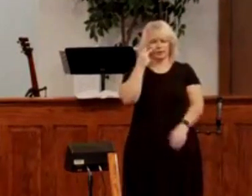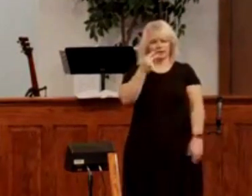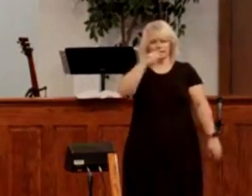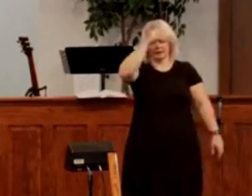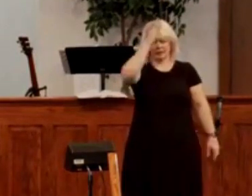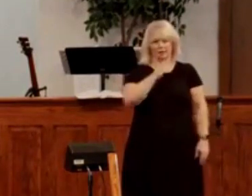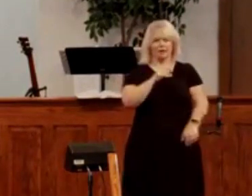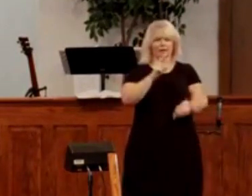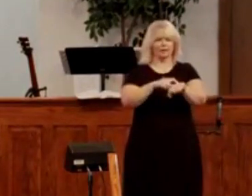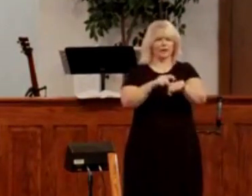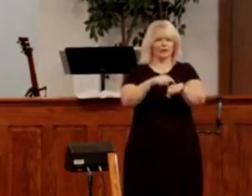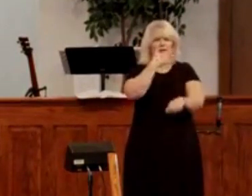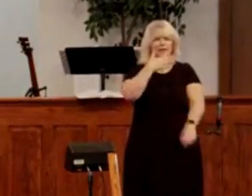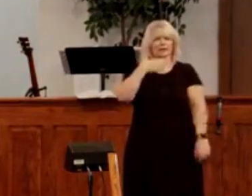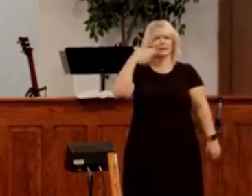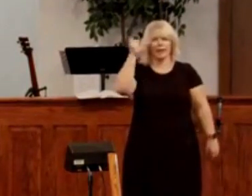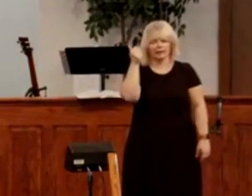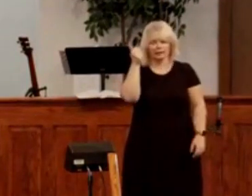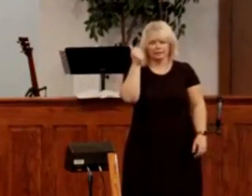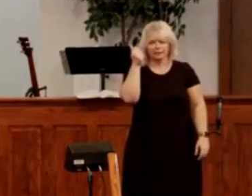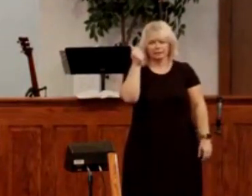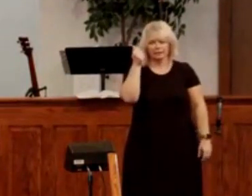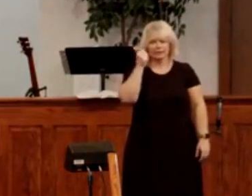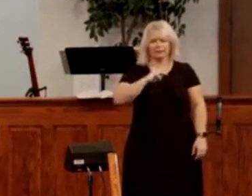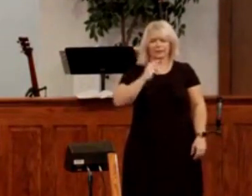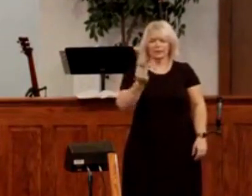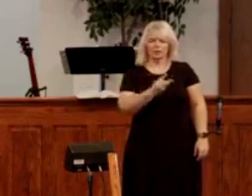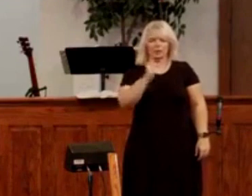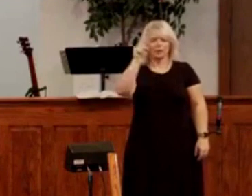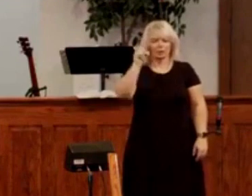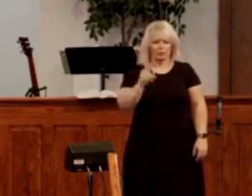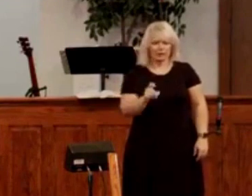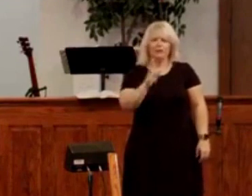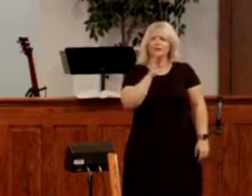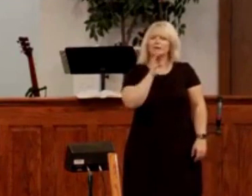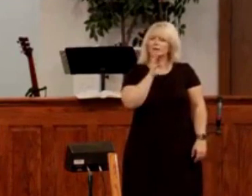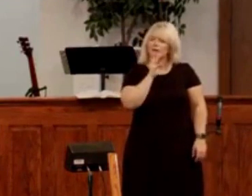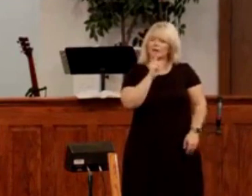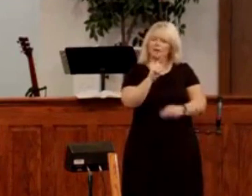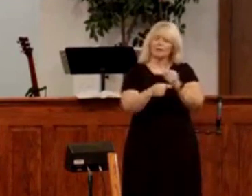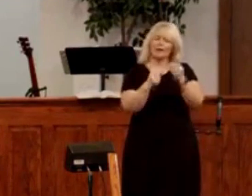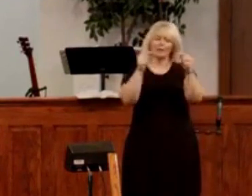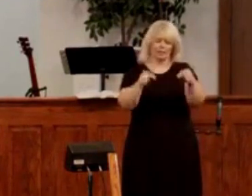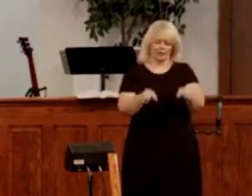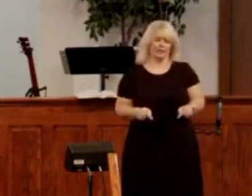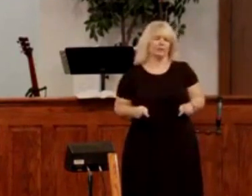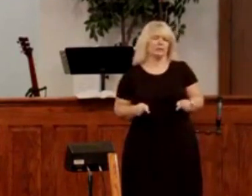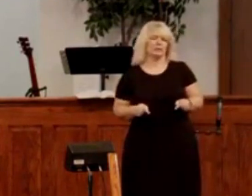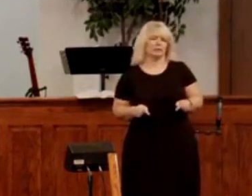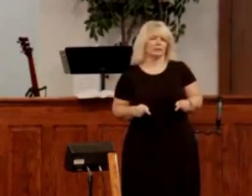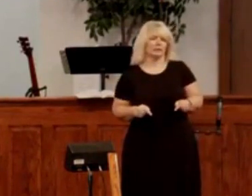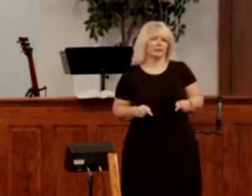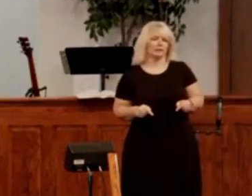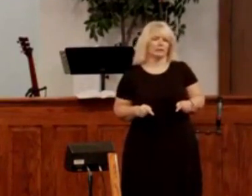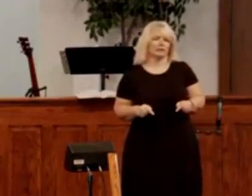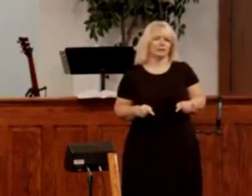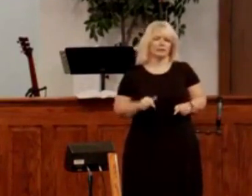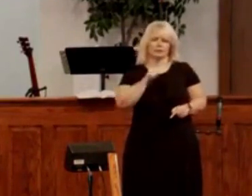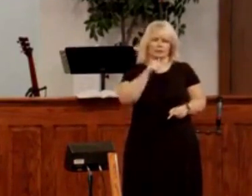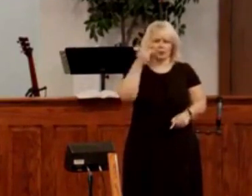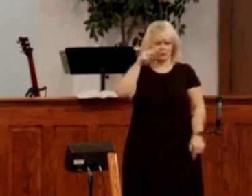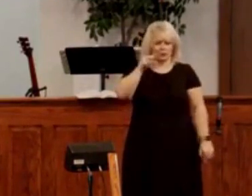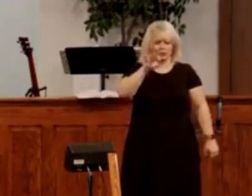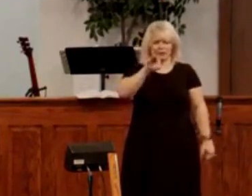God's timing was the best. Because we really need to talk about this. Don't jump into your Facebook now and